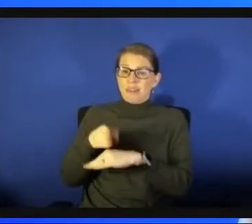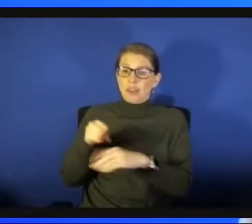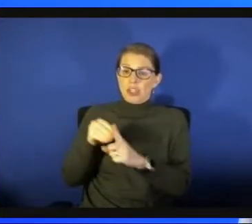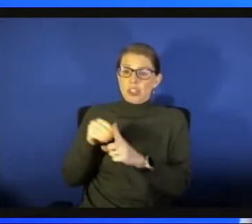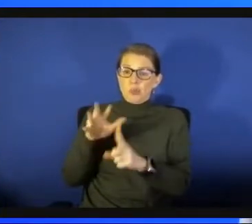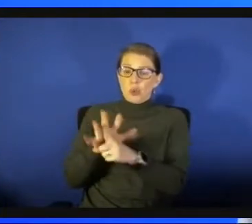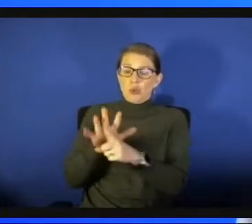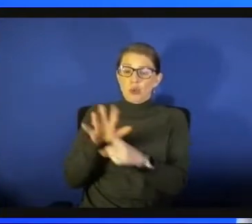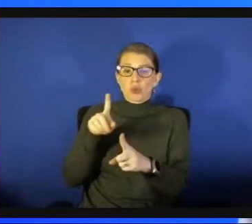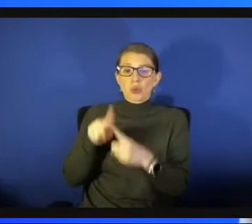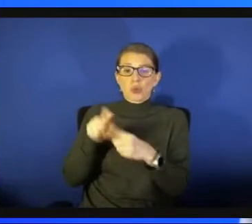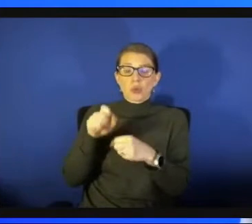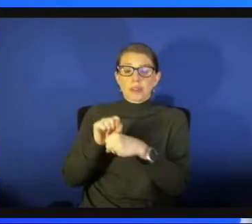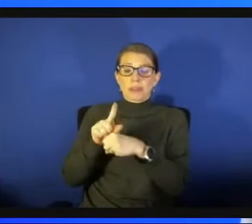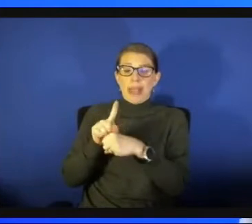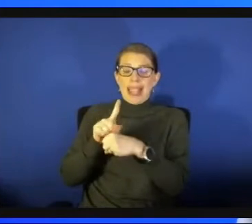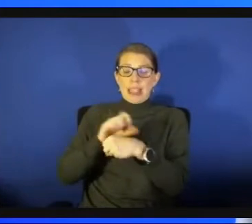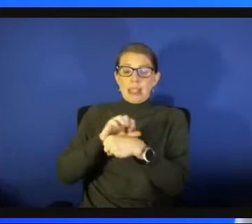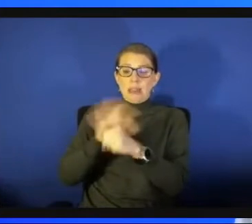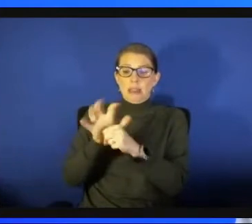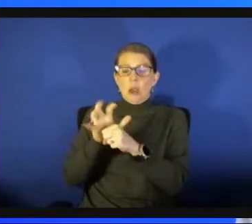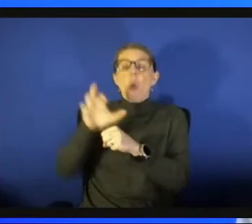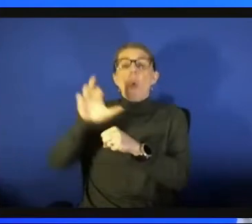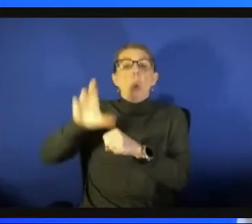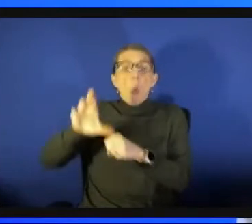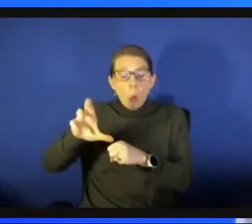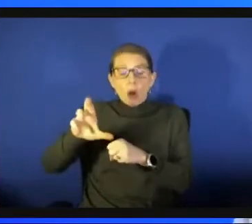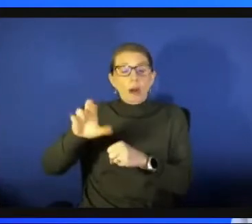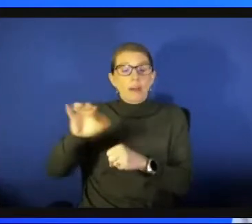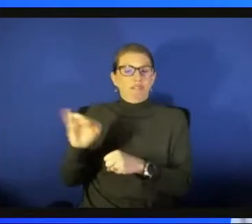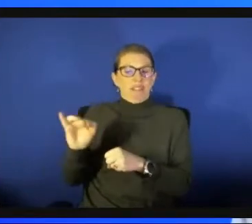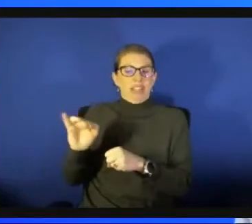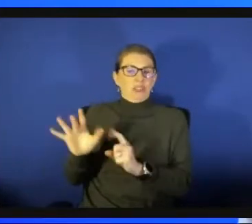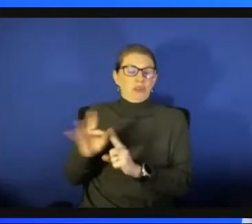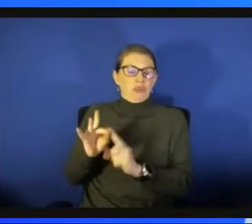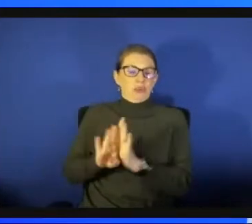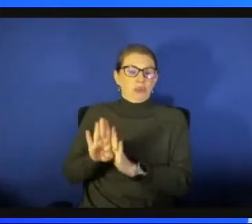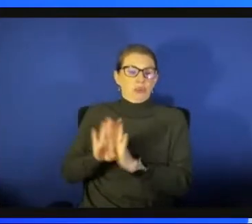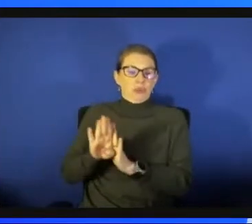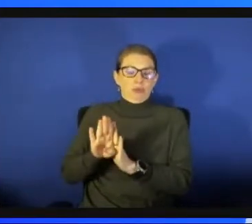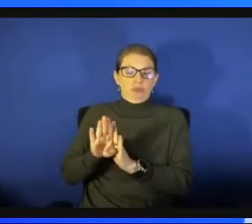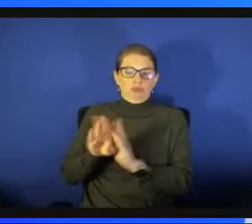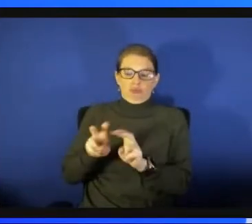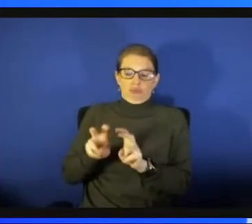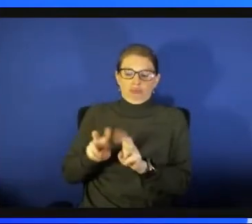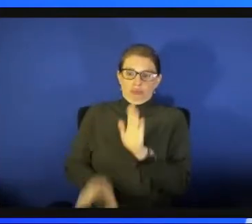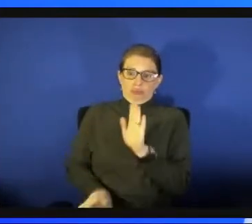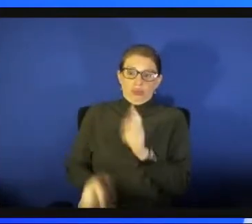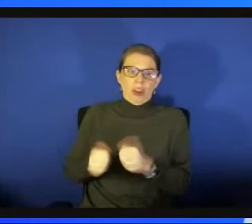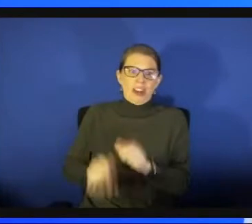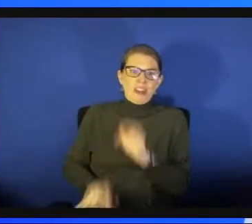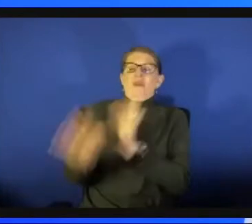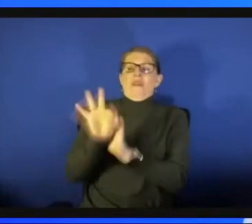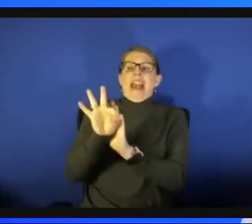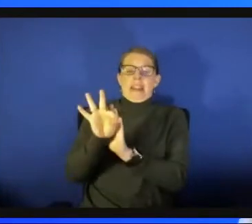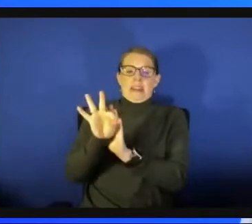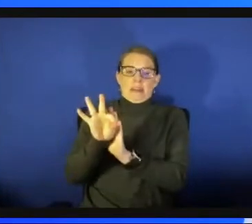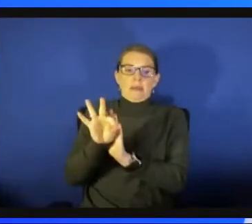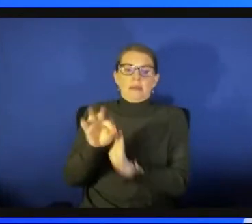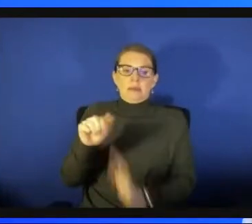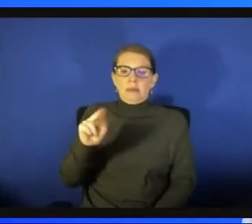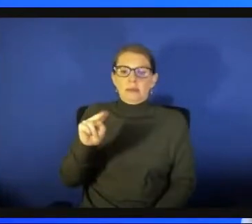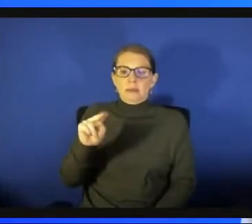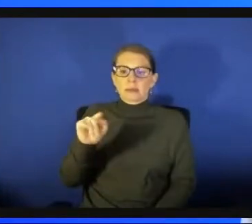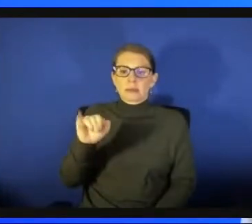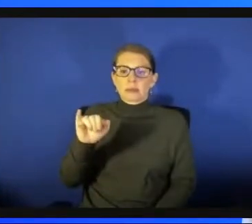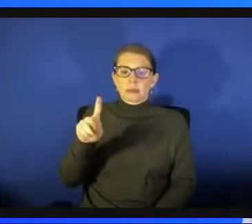or infection. And they're looking at those antibodies and trying to detect those antibodies. But with so many different companies, you